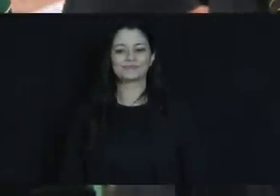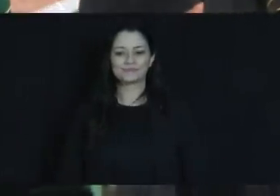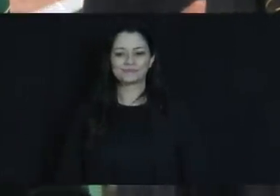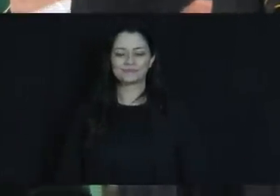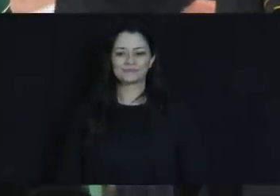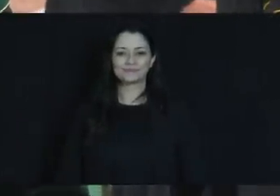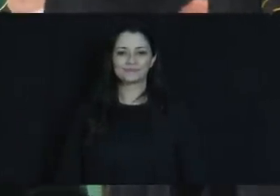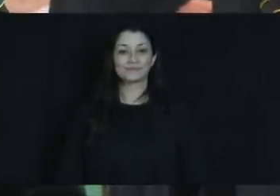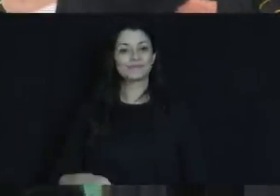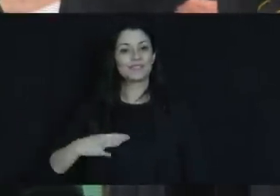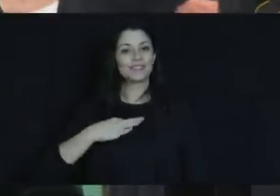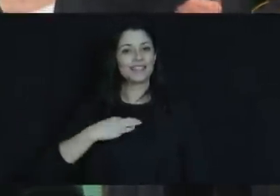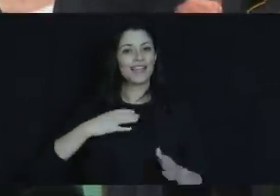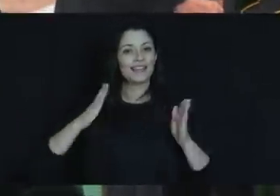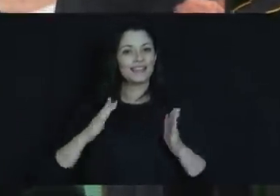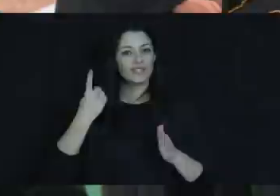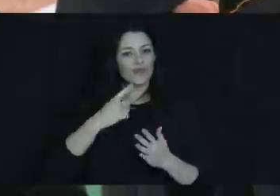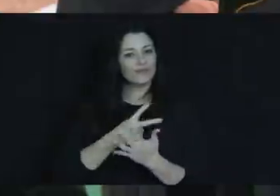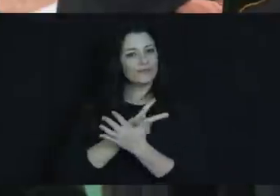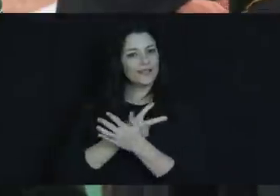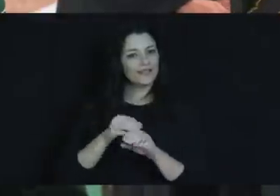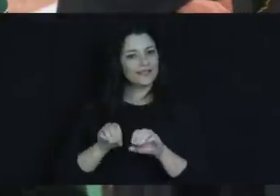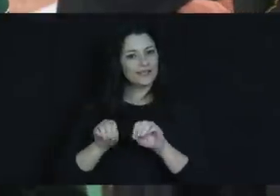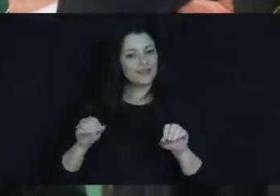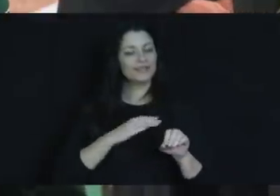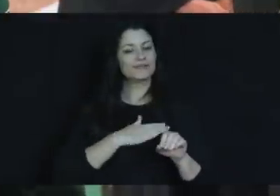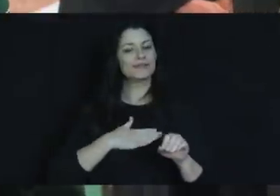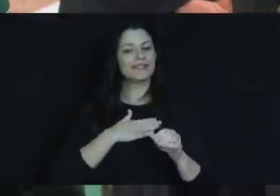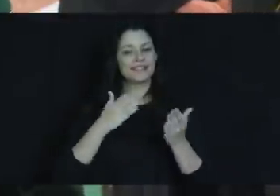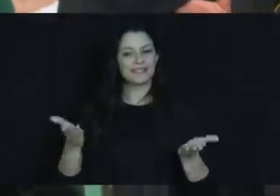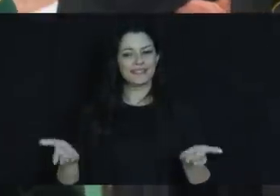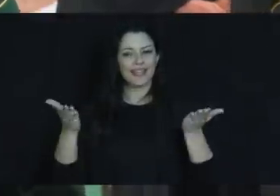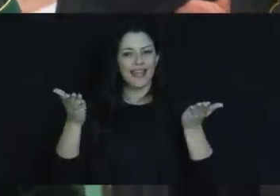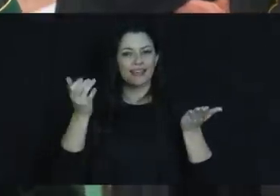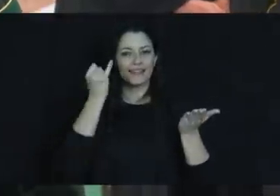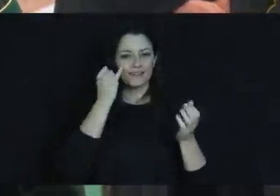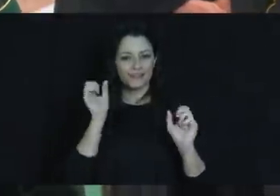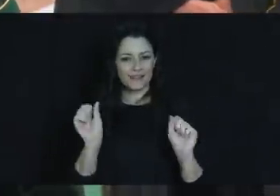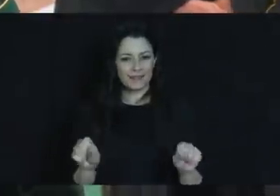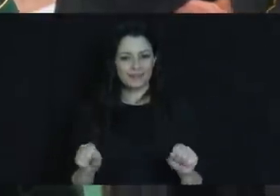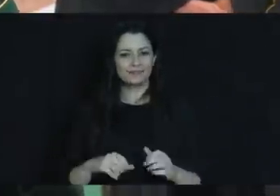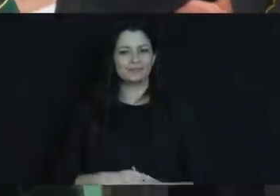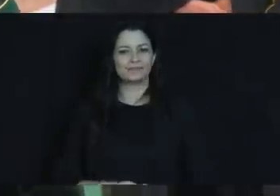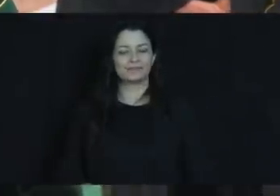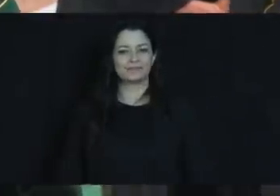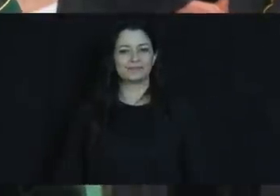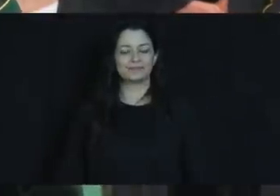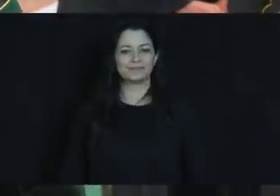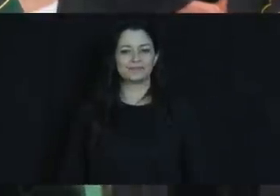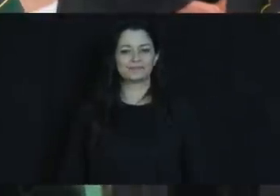And will the candidates for the master's degree please stand as you are able?